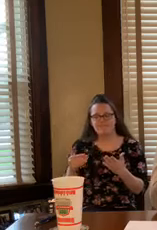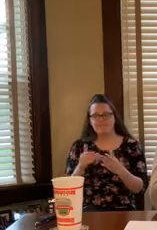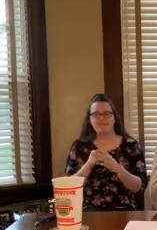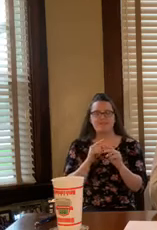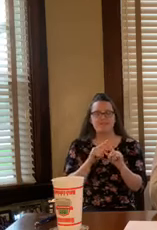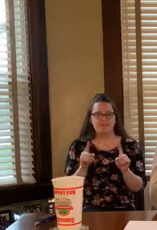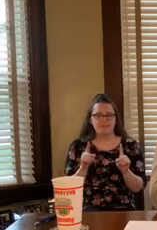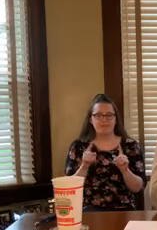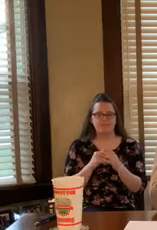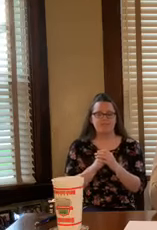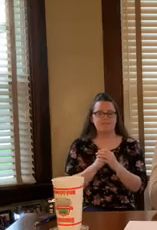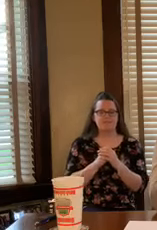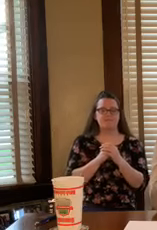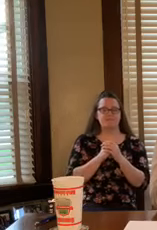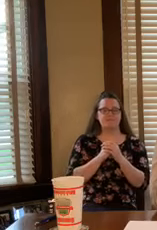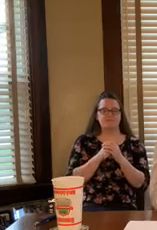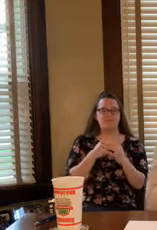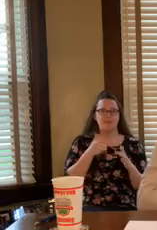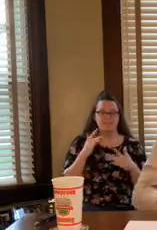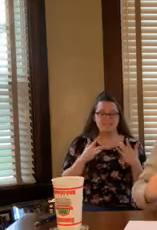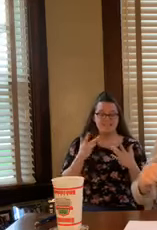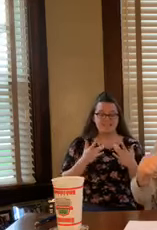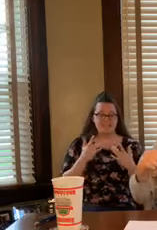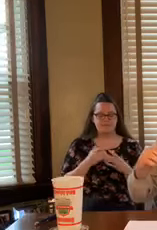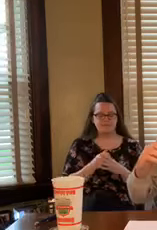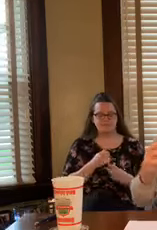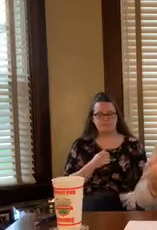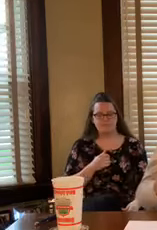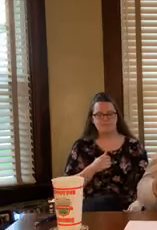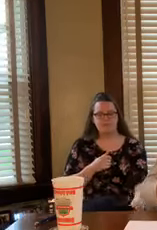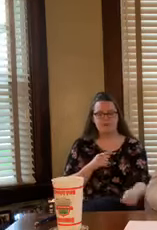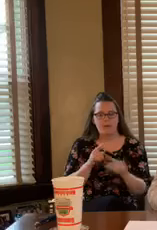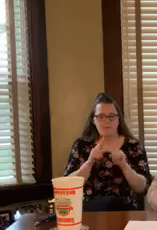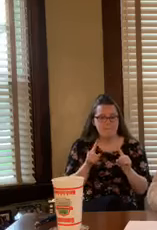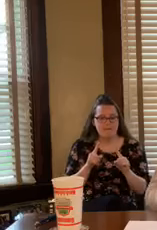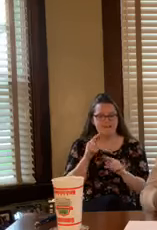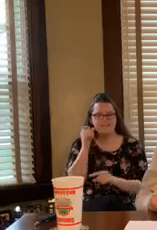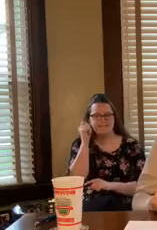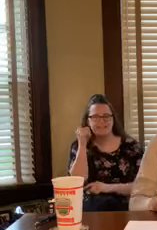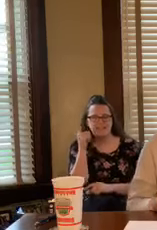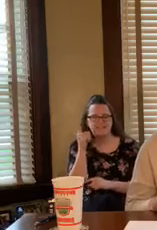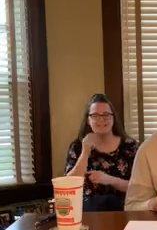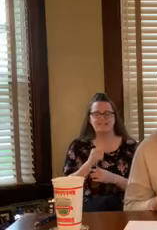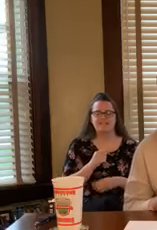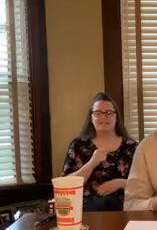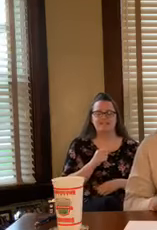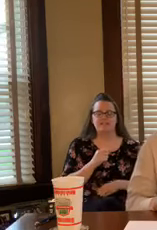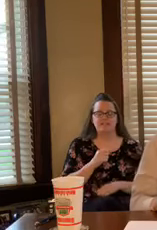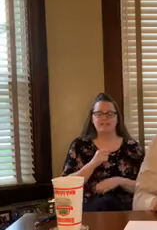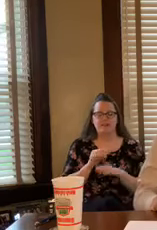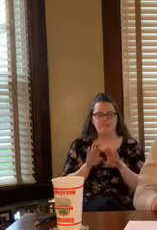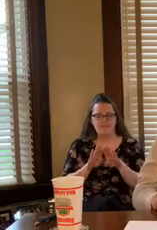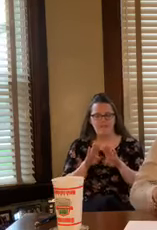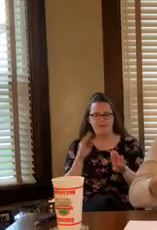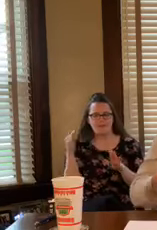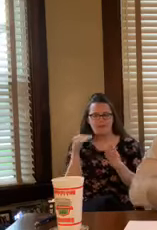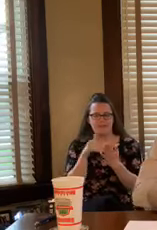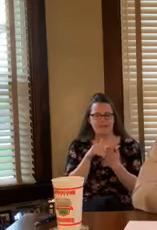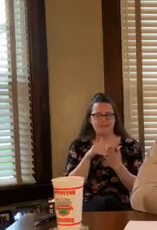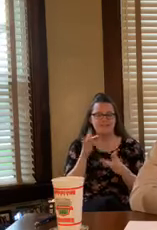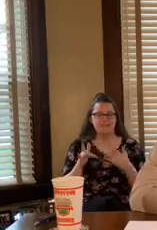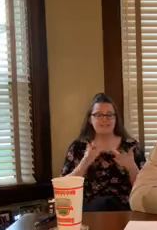that are being set forth in terms of social distancing. But just the idea of reopening got me excited, and I began to get a thought from the